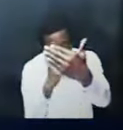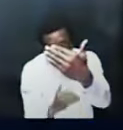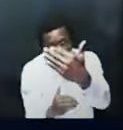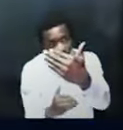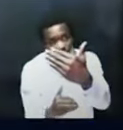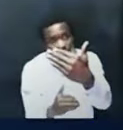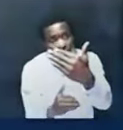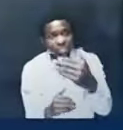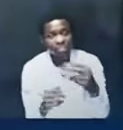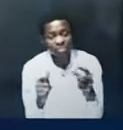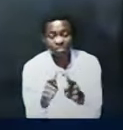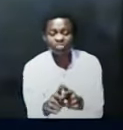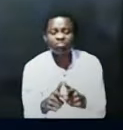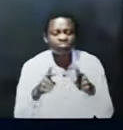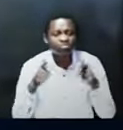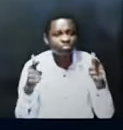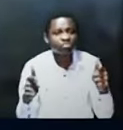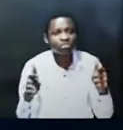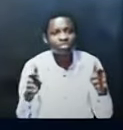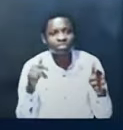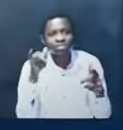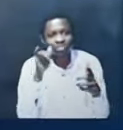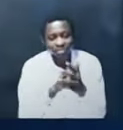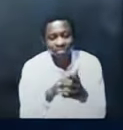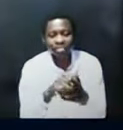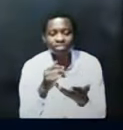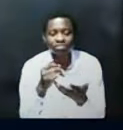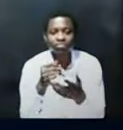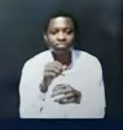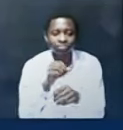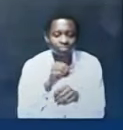the greatest factor was the